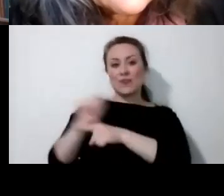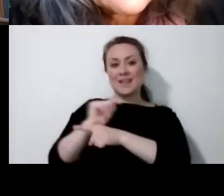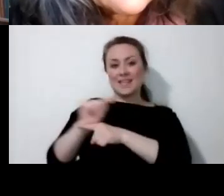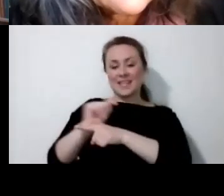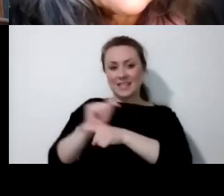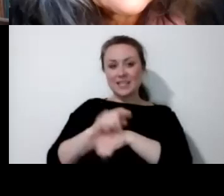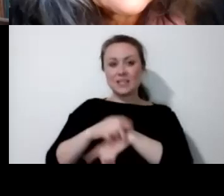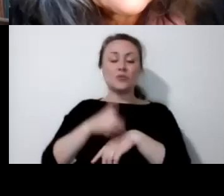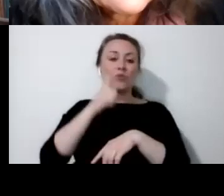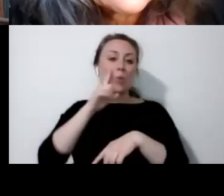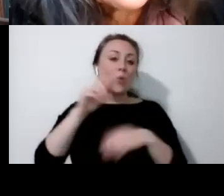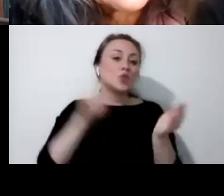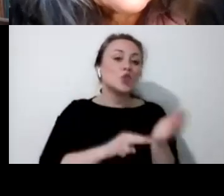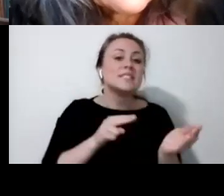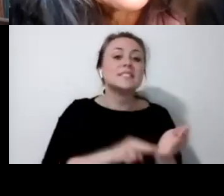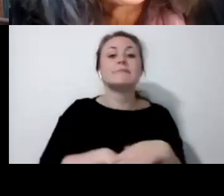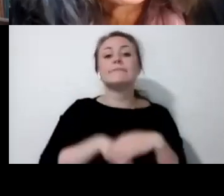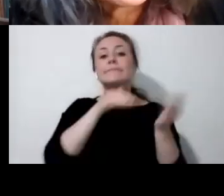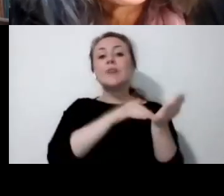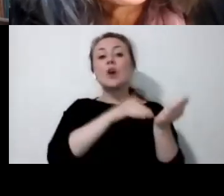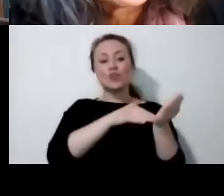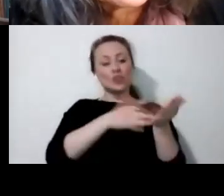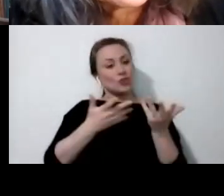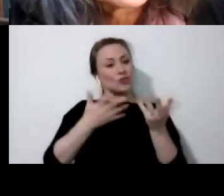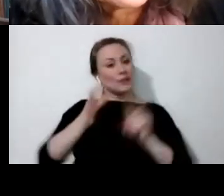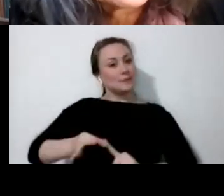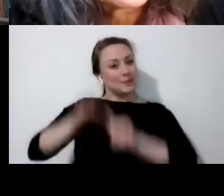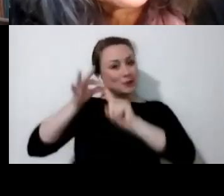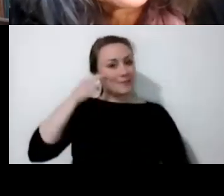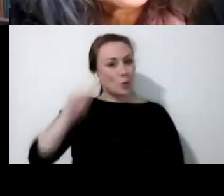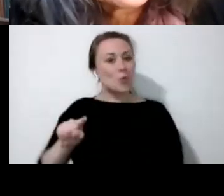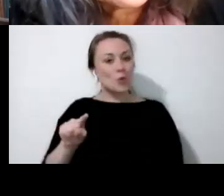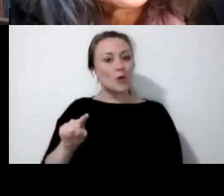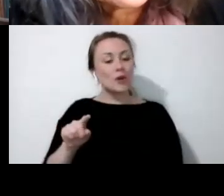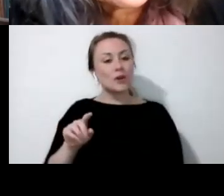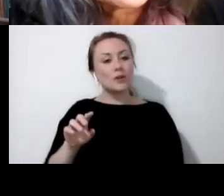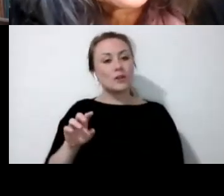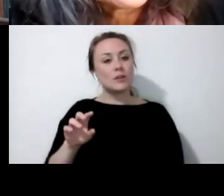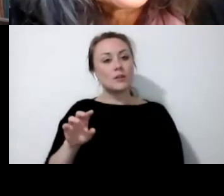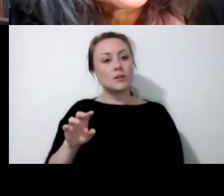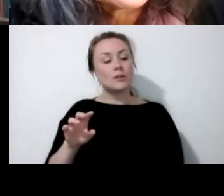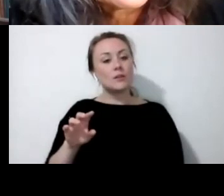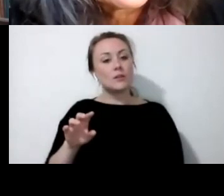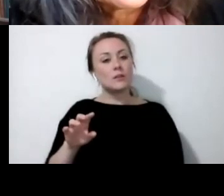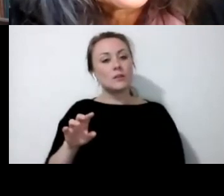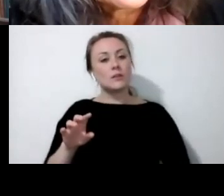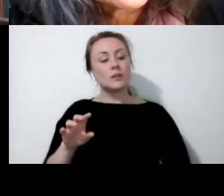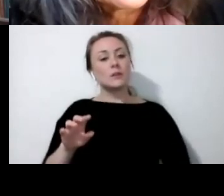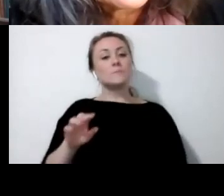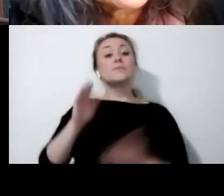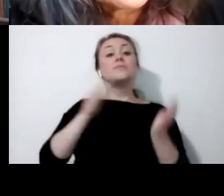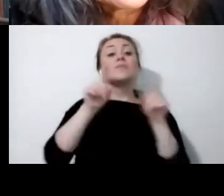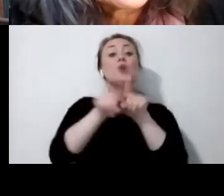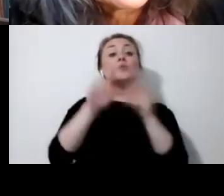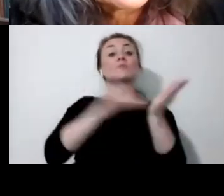our nurses, and especially for the special sponsorships and extended to Dr. Edu for